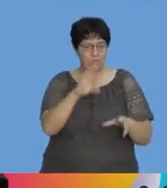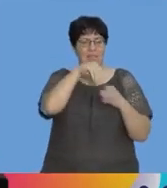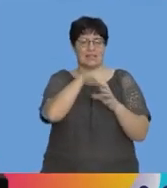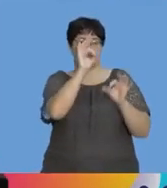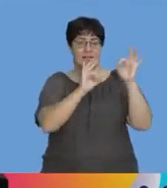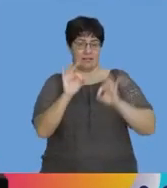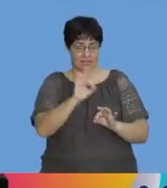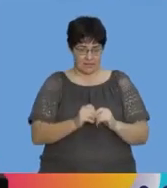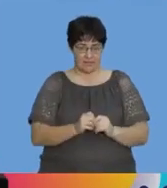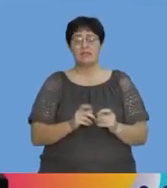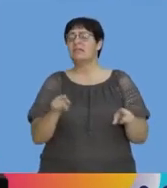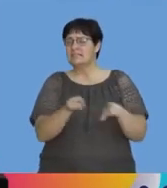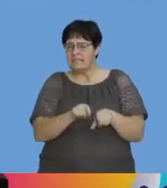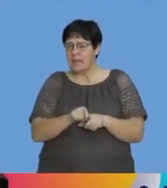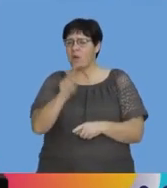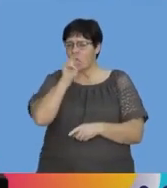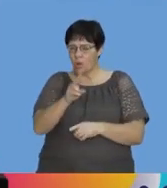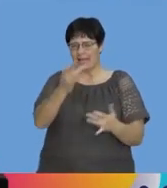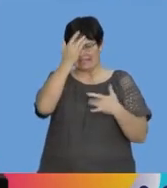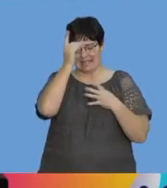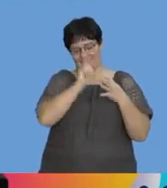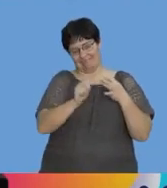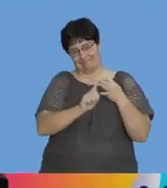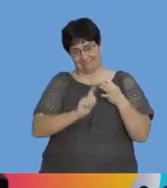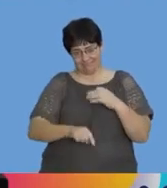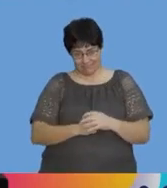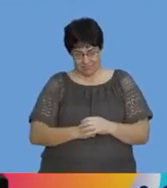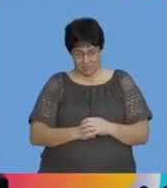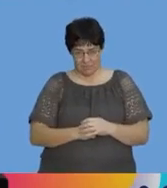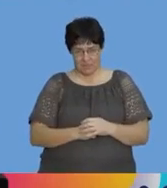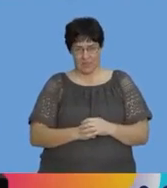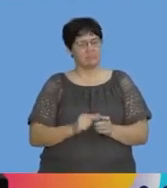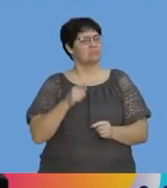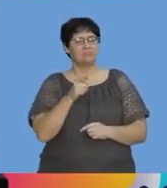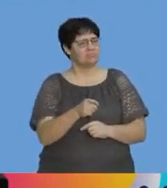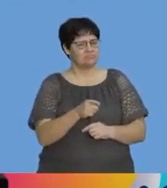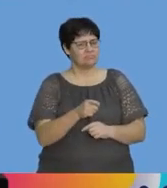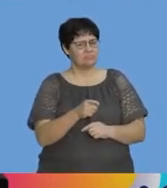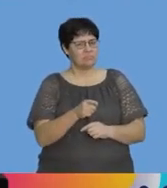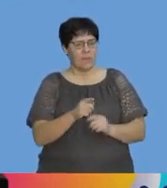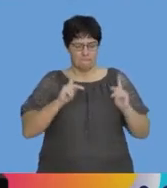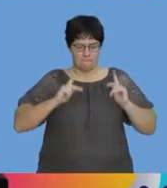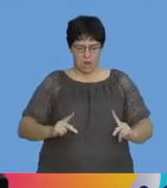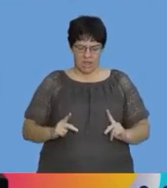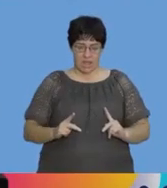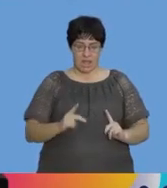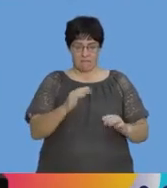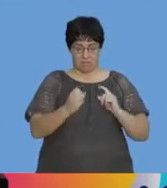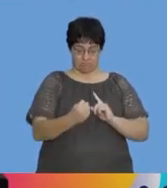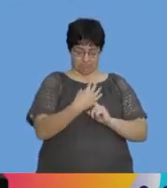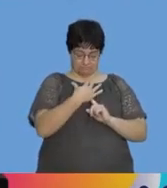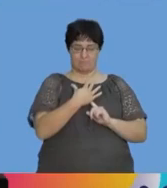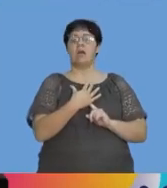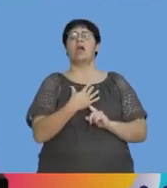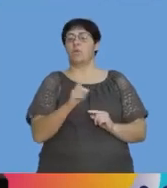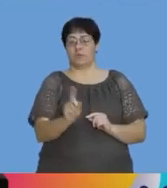And we also looked at different viral diseases. Emphasis on what was the effect on the body, right, and how we